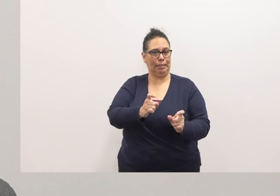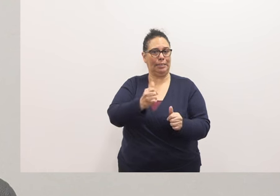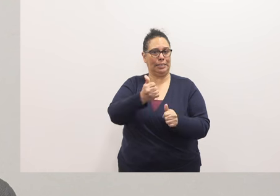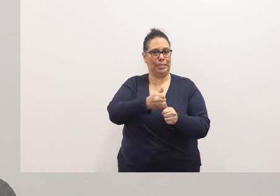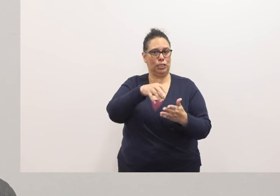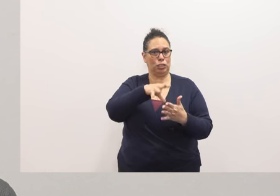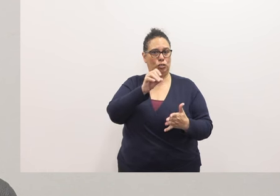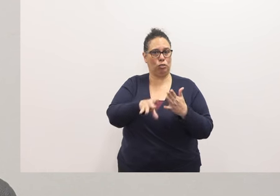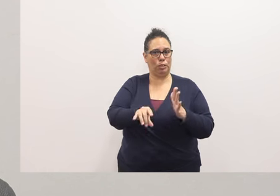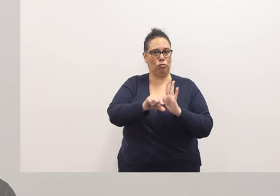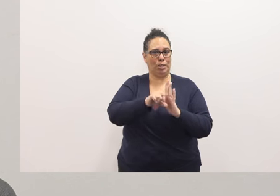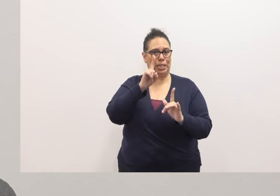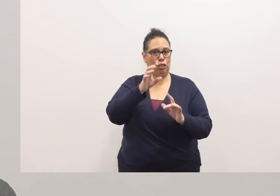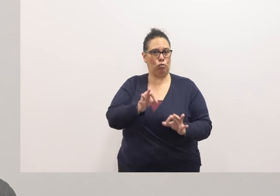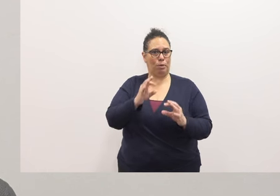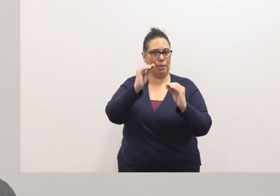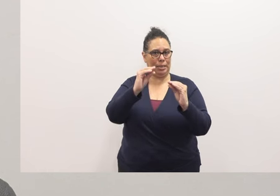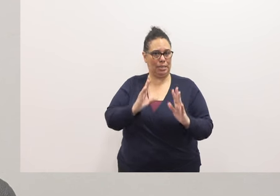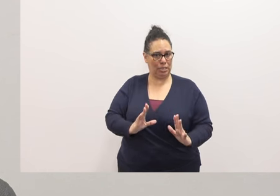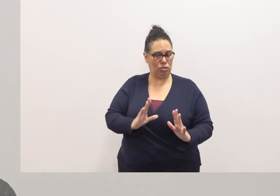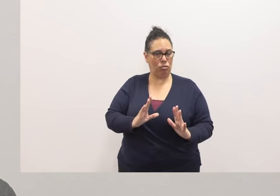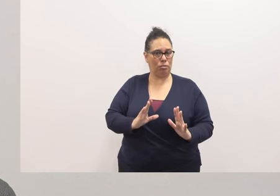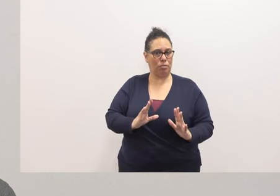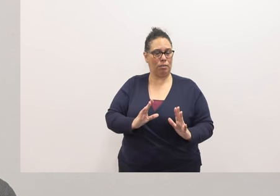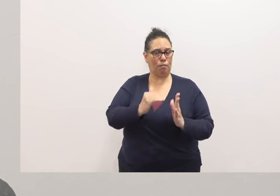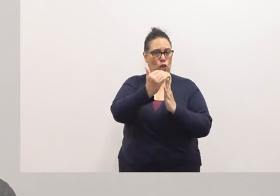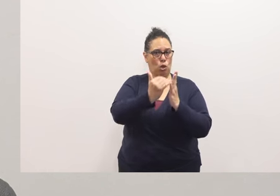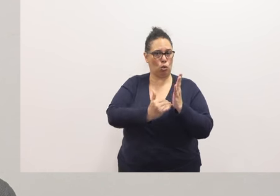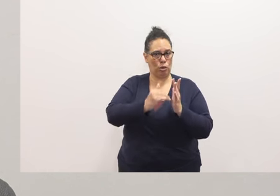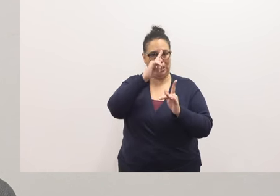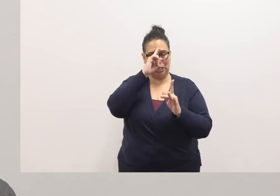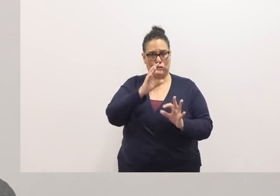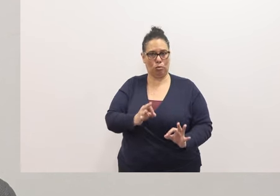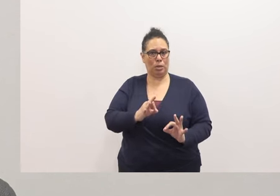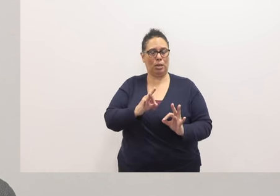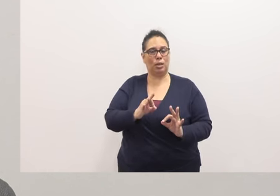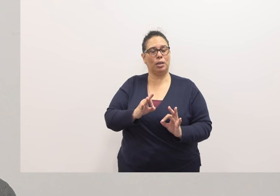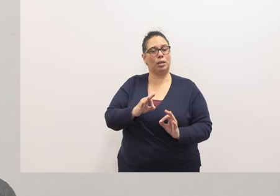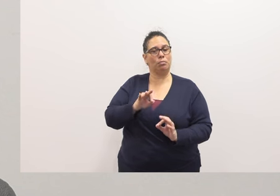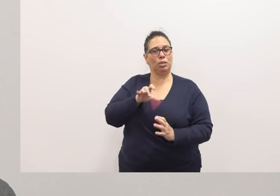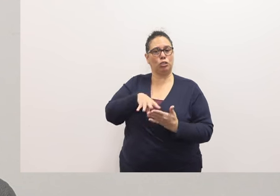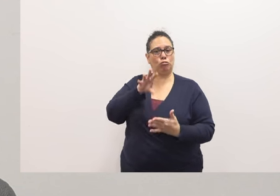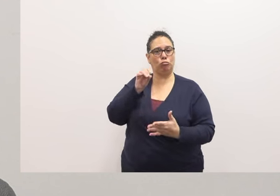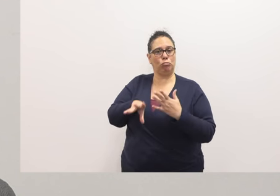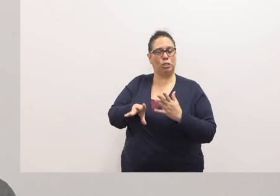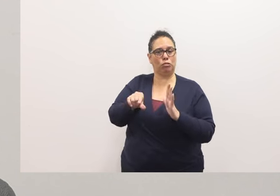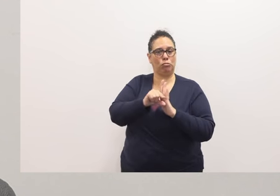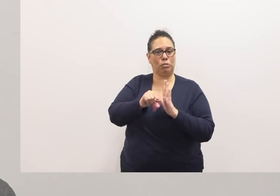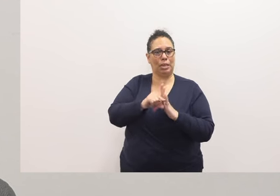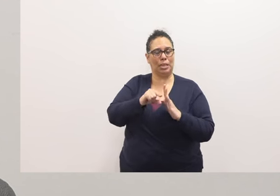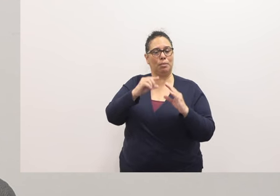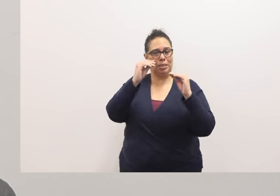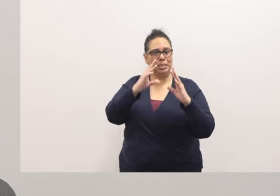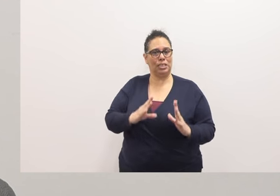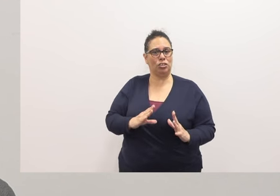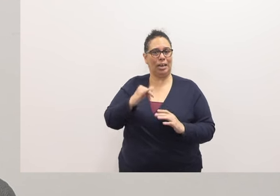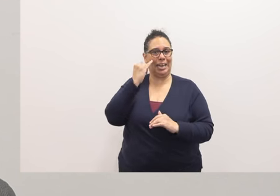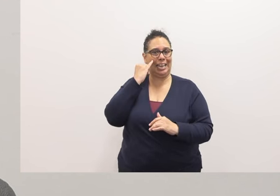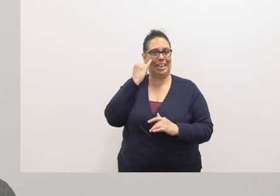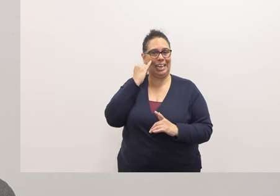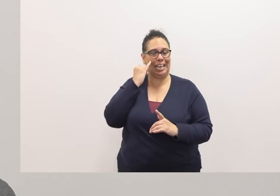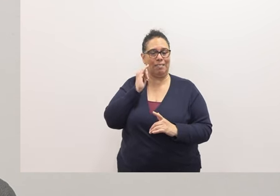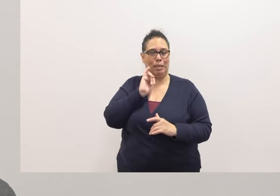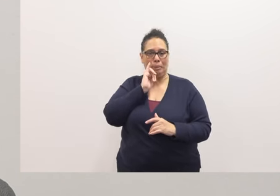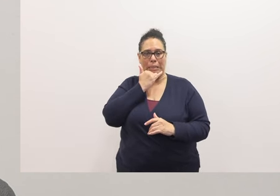shall be the grade determined by the teacher of the course, and the determination of the pupil's grade by the teacher in the absence of clerical or mechanical